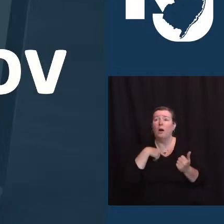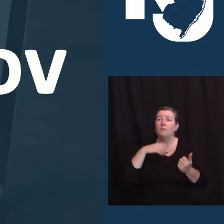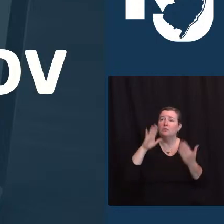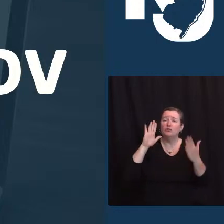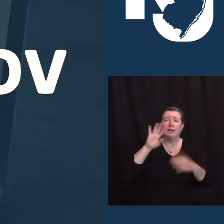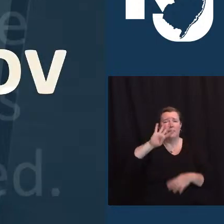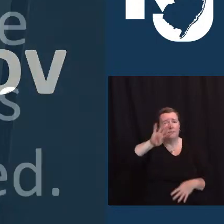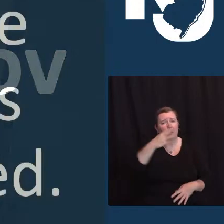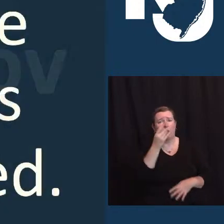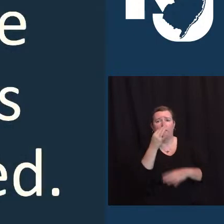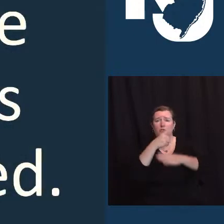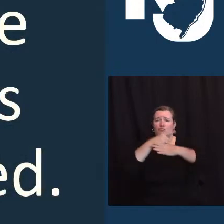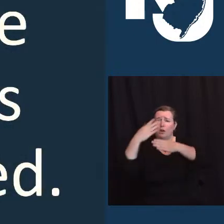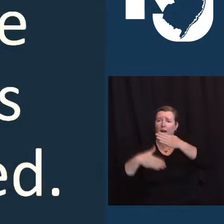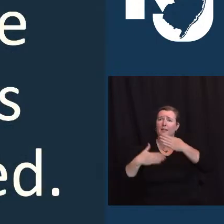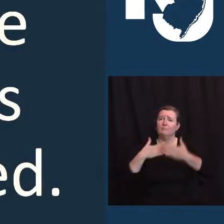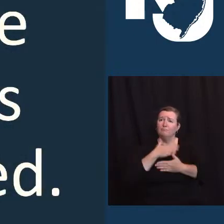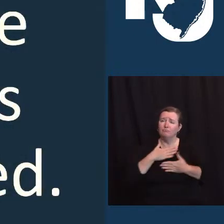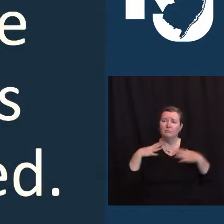that the